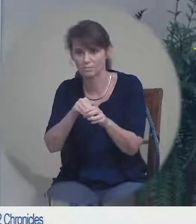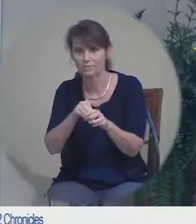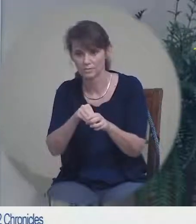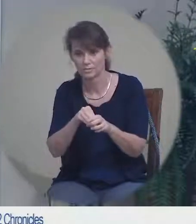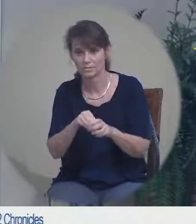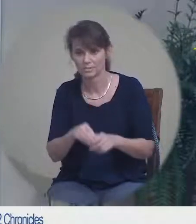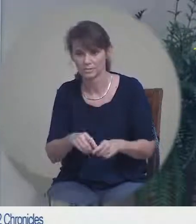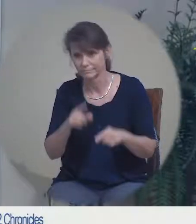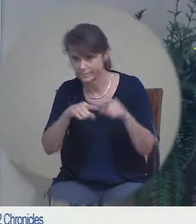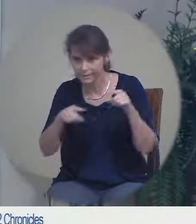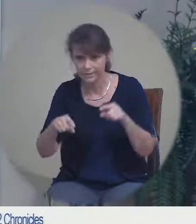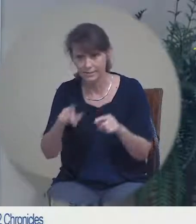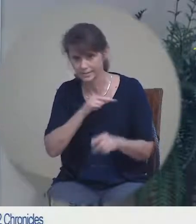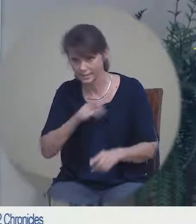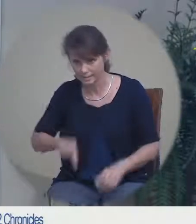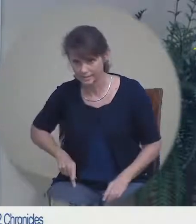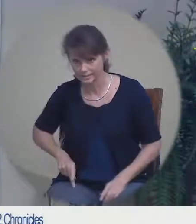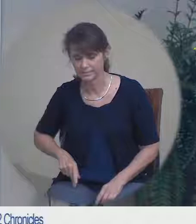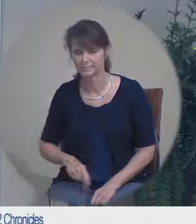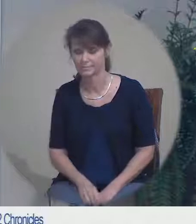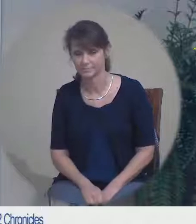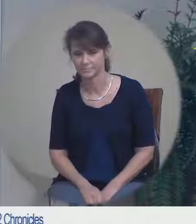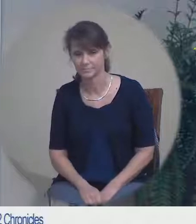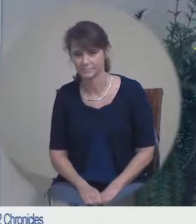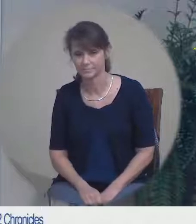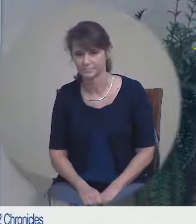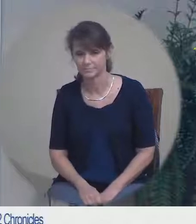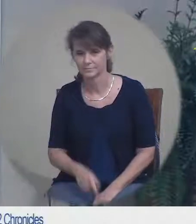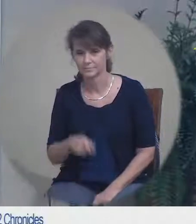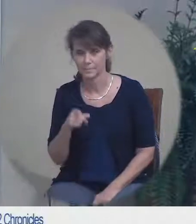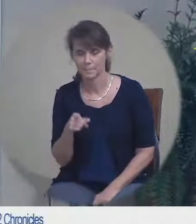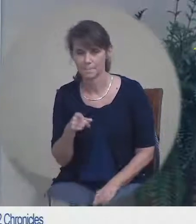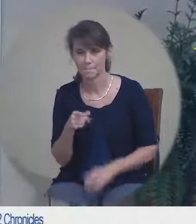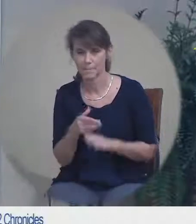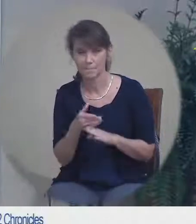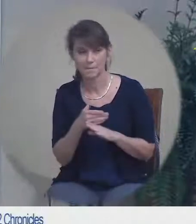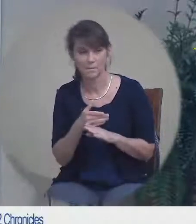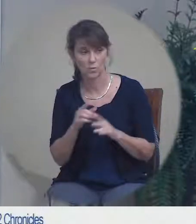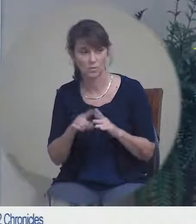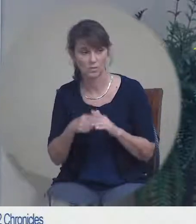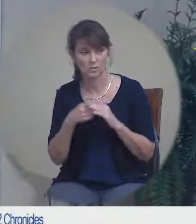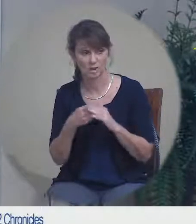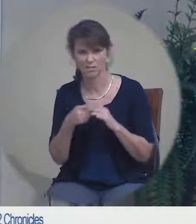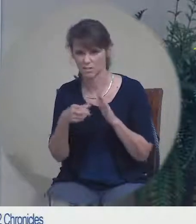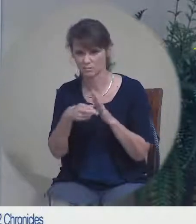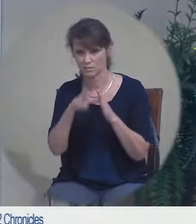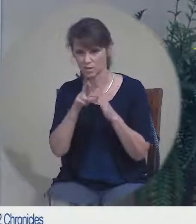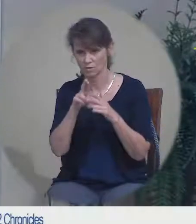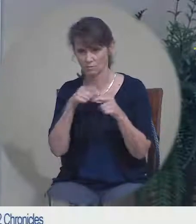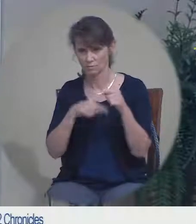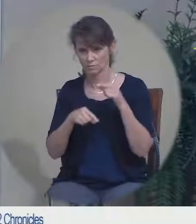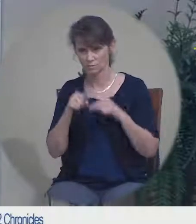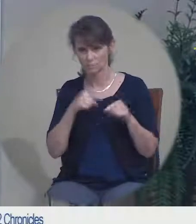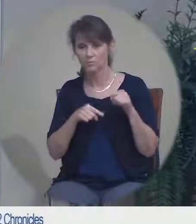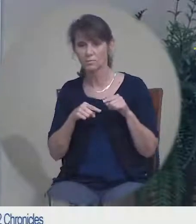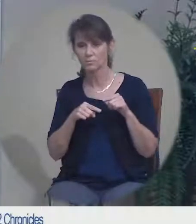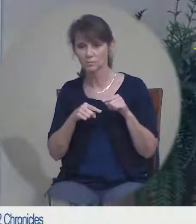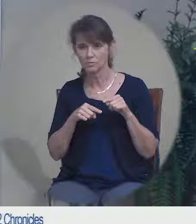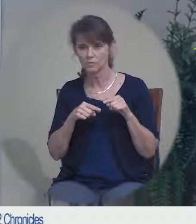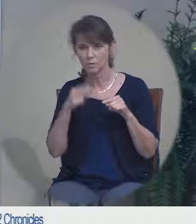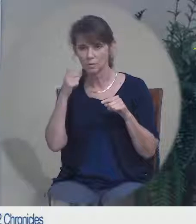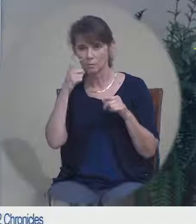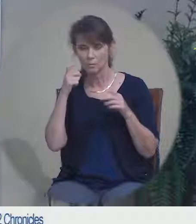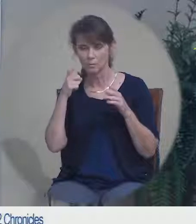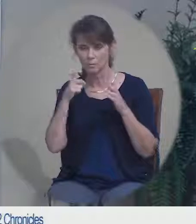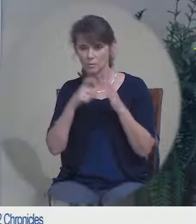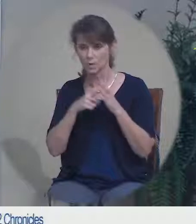to kind of cover this section of history. But before we get started, I want to kind of just go back and kind of look at this chart and look at